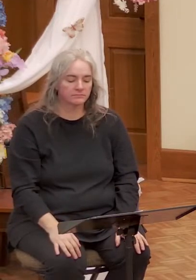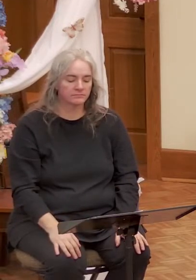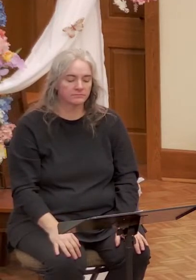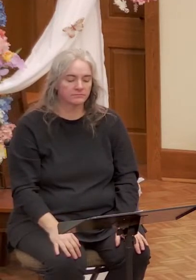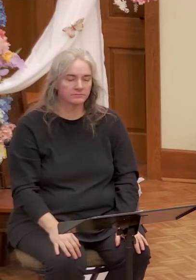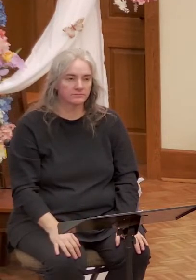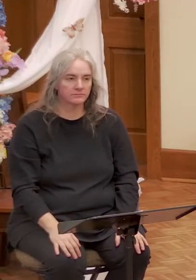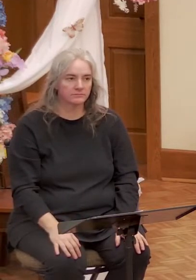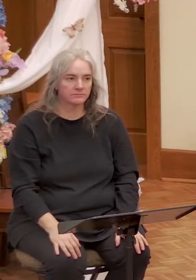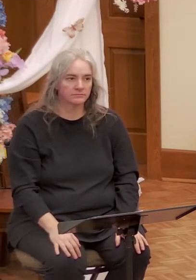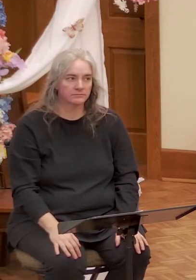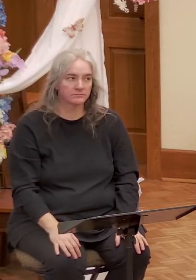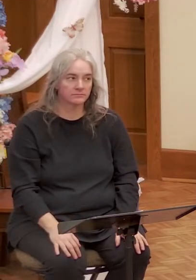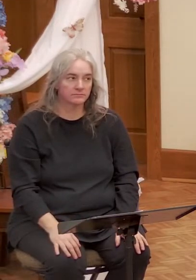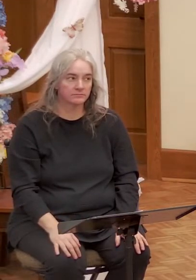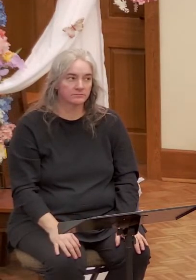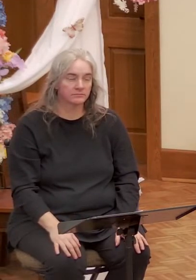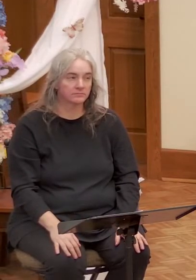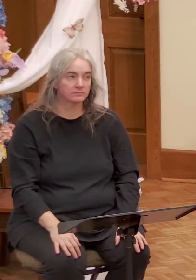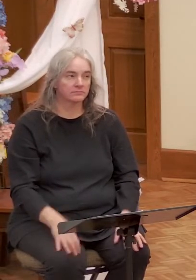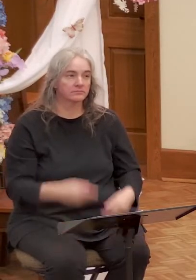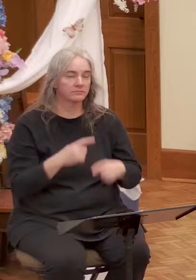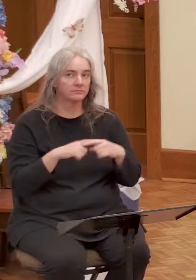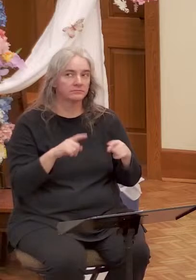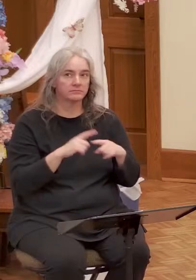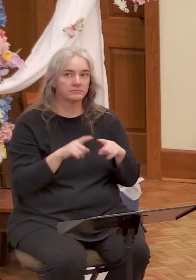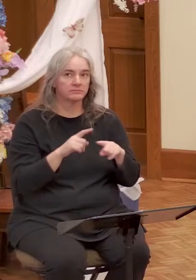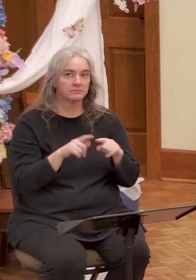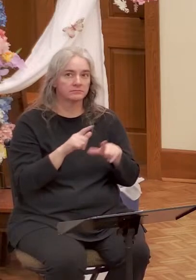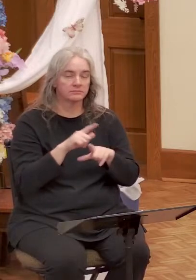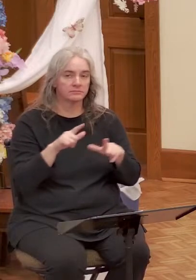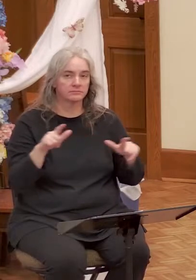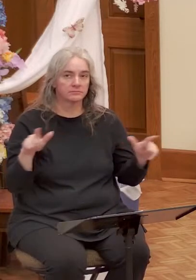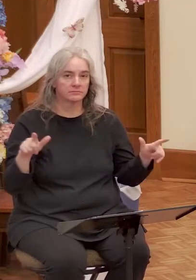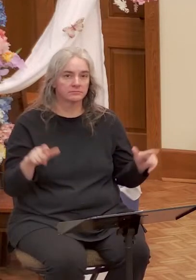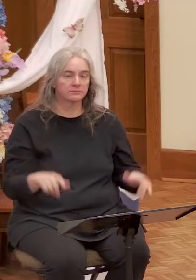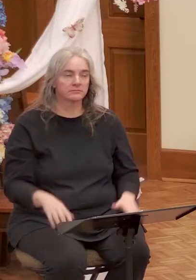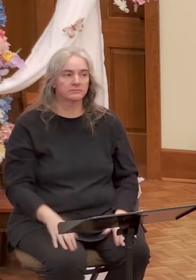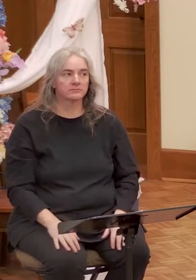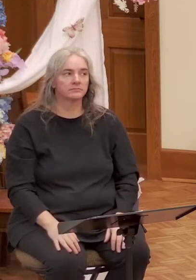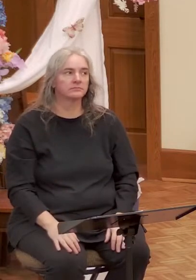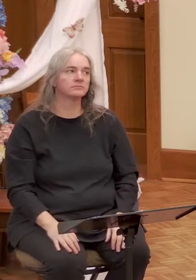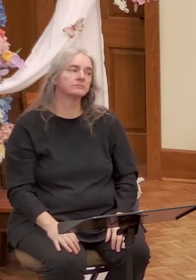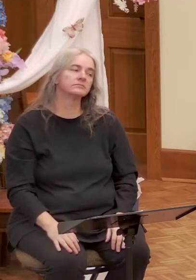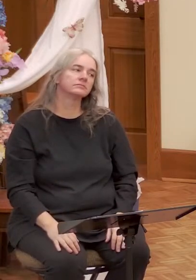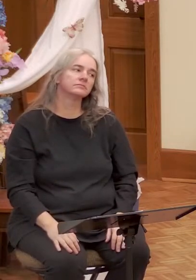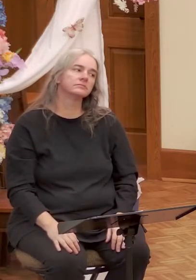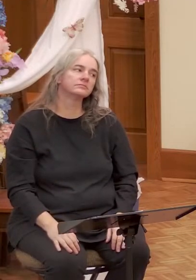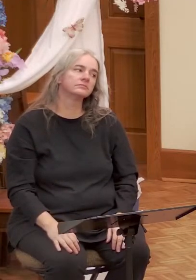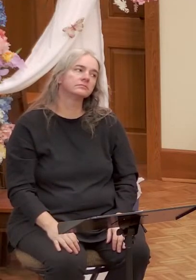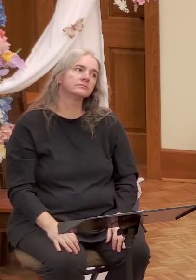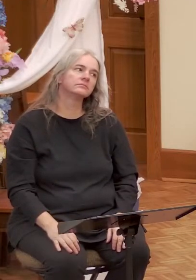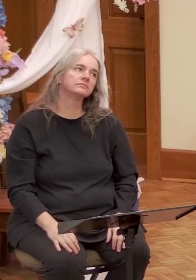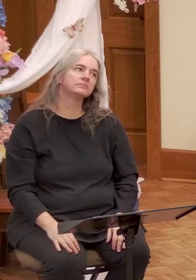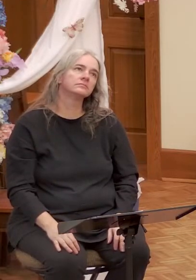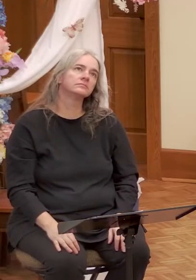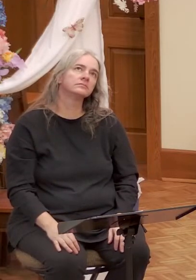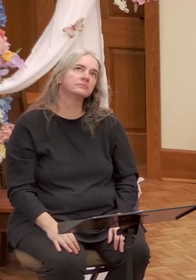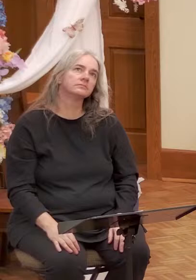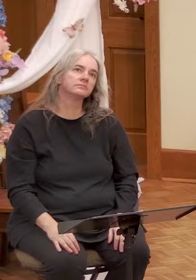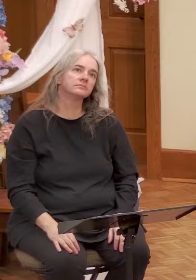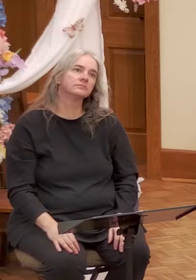Lieve God, laten de woorden van mijn mond en de overpeinzingen van al onze harten u behagen, onze rots en